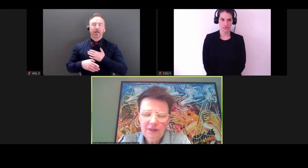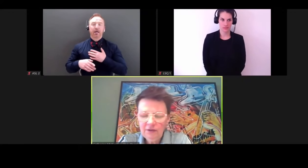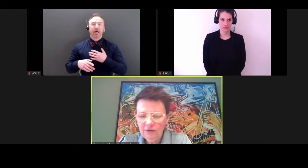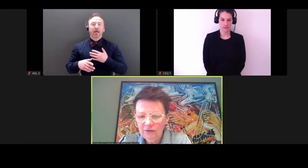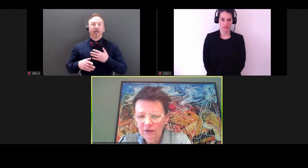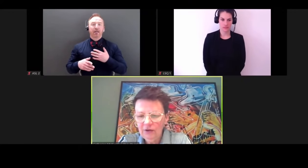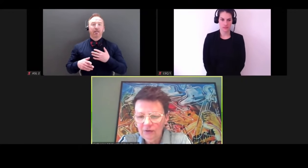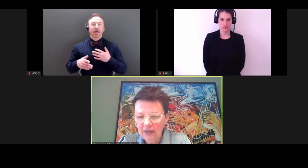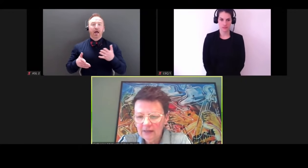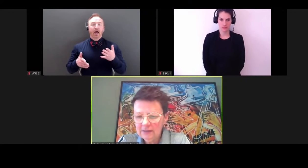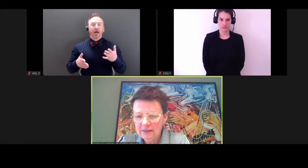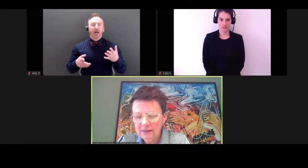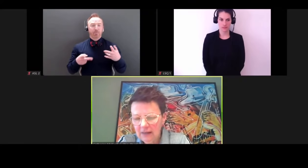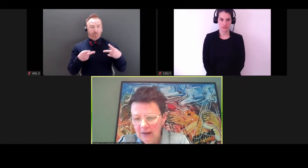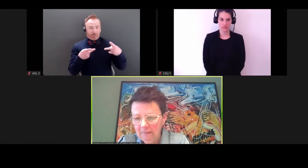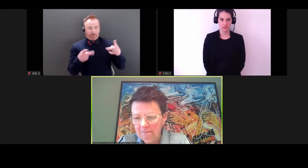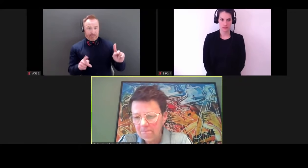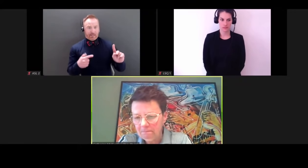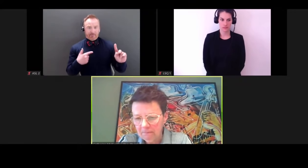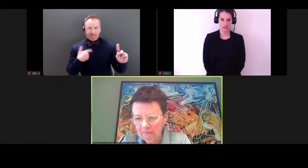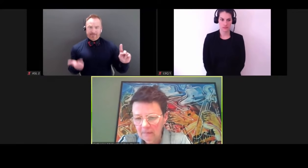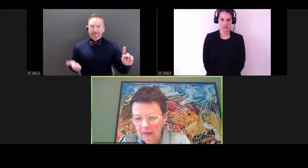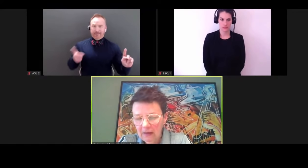allowing me to go next.